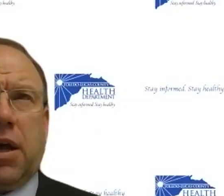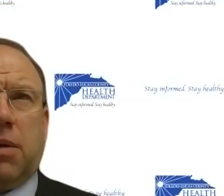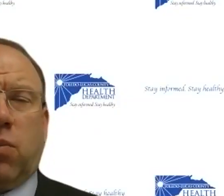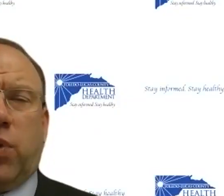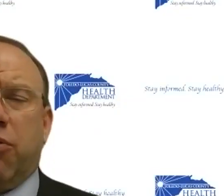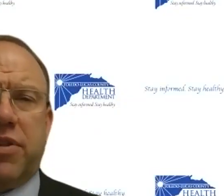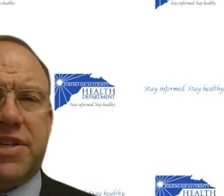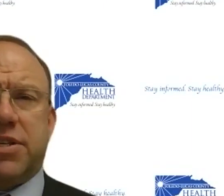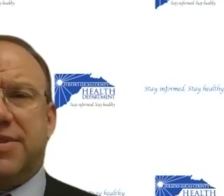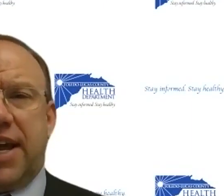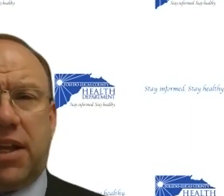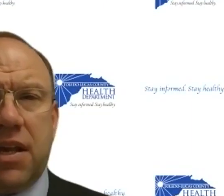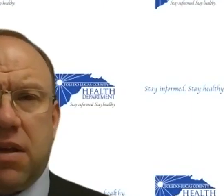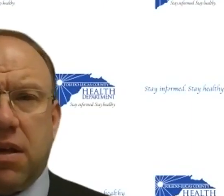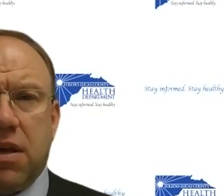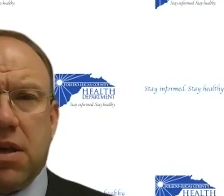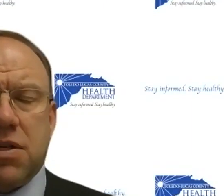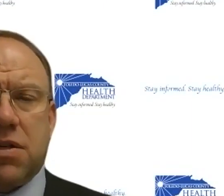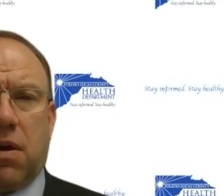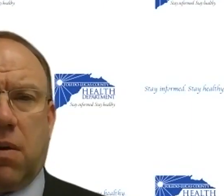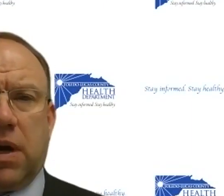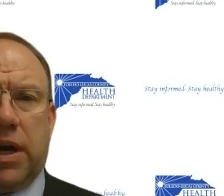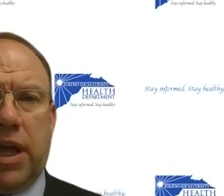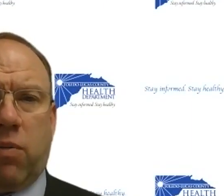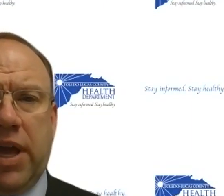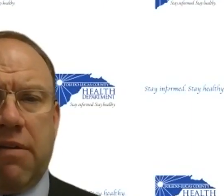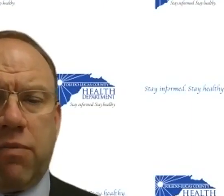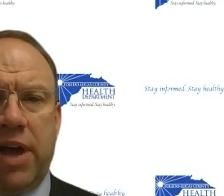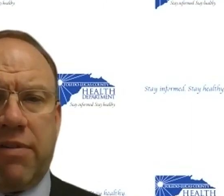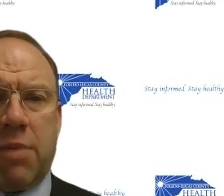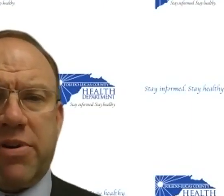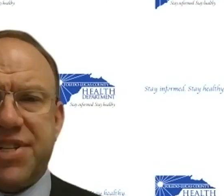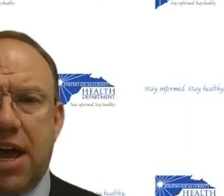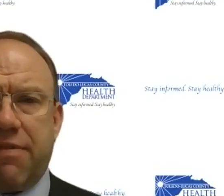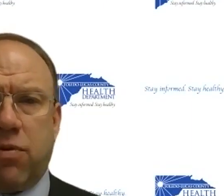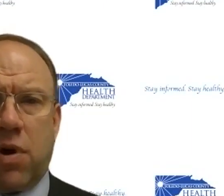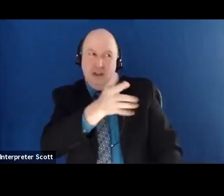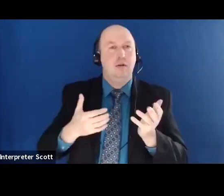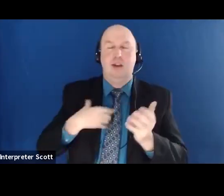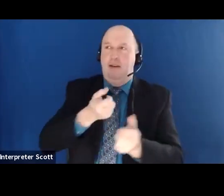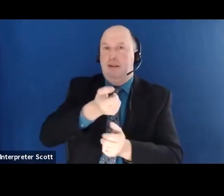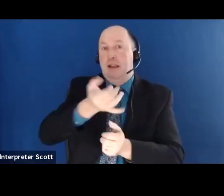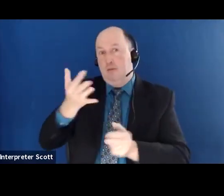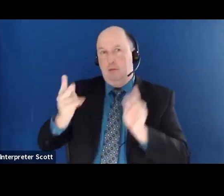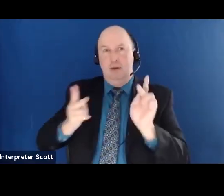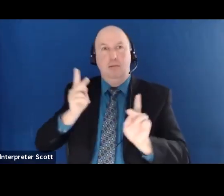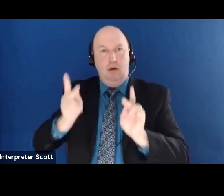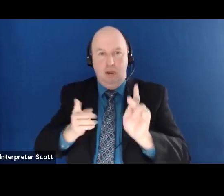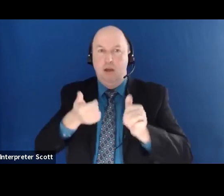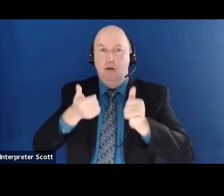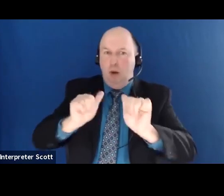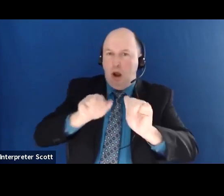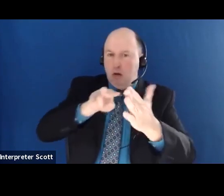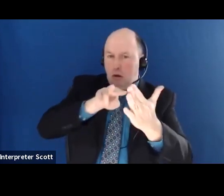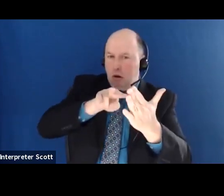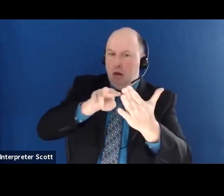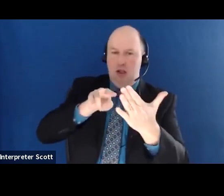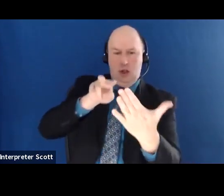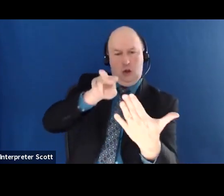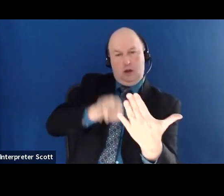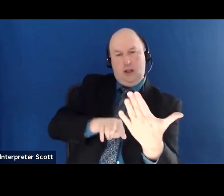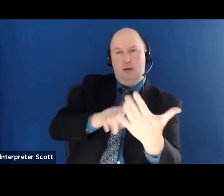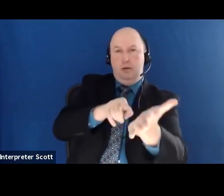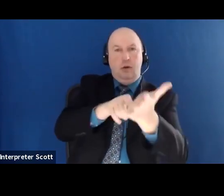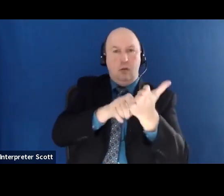again, we go through the system daily. So again, we have a number of staff who are trying to look at the criteria that we